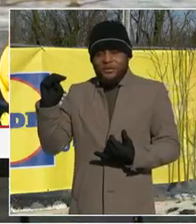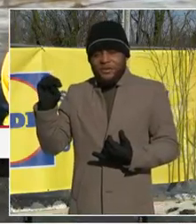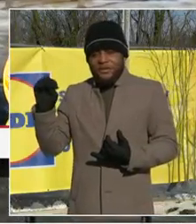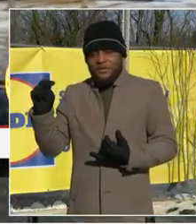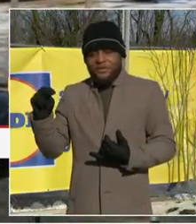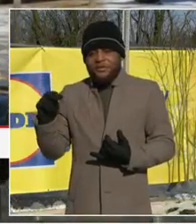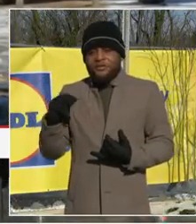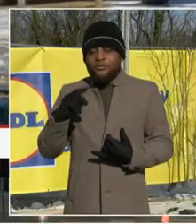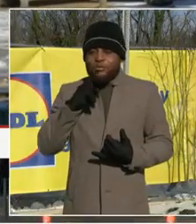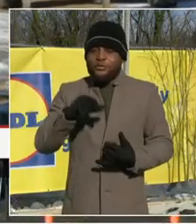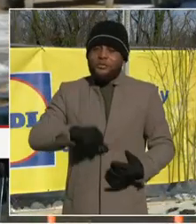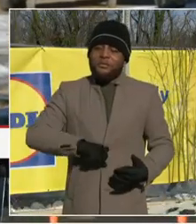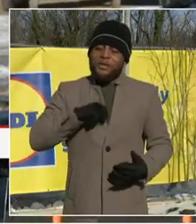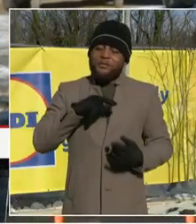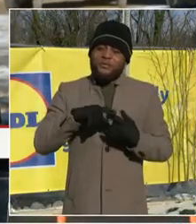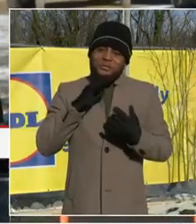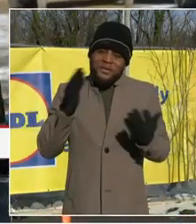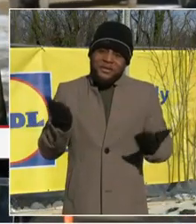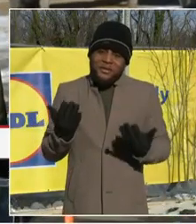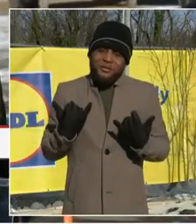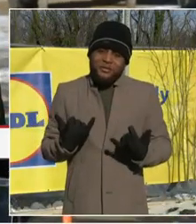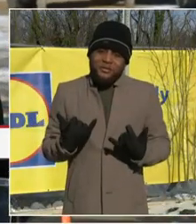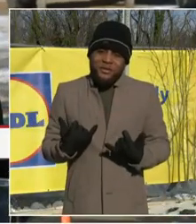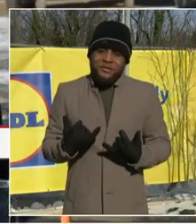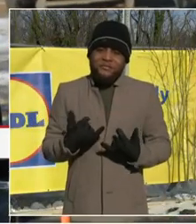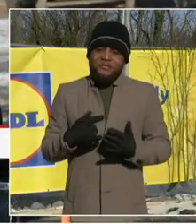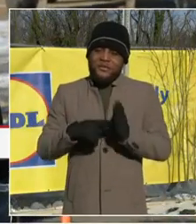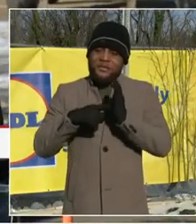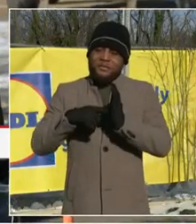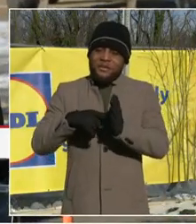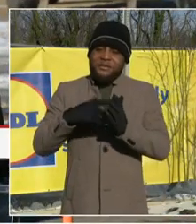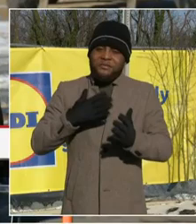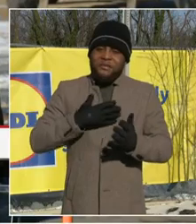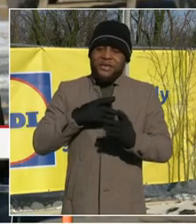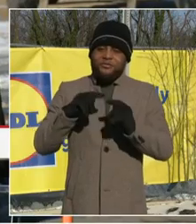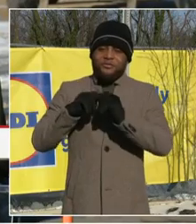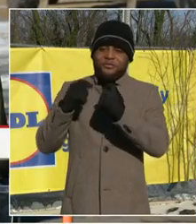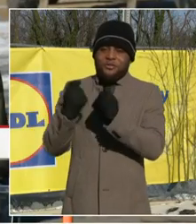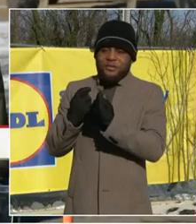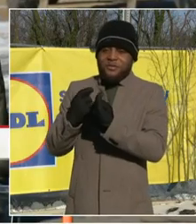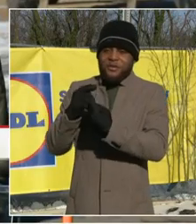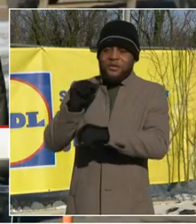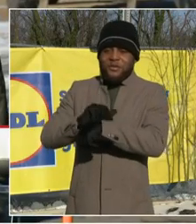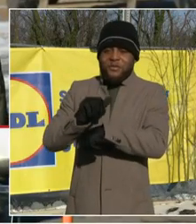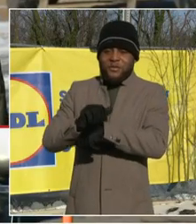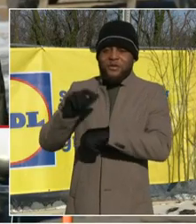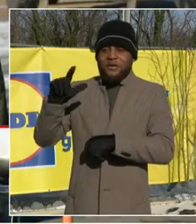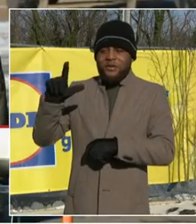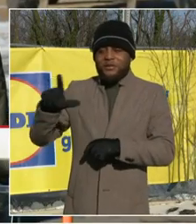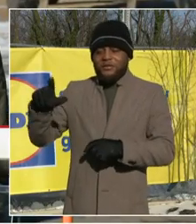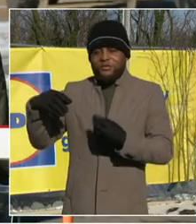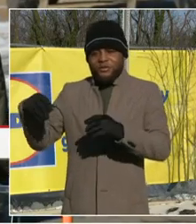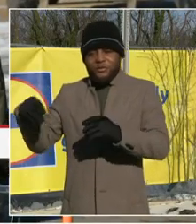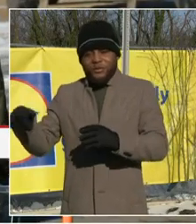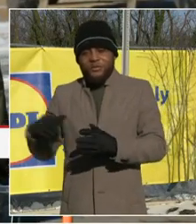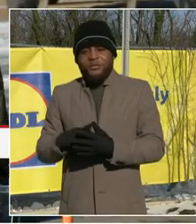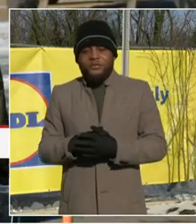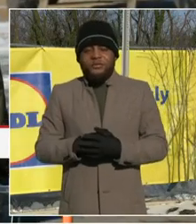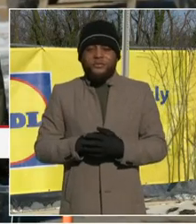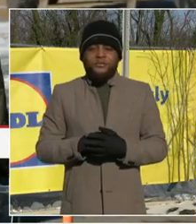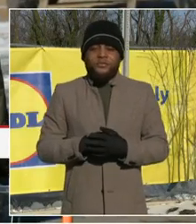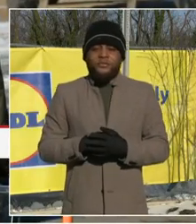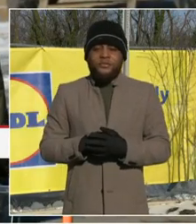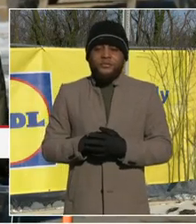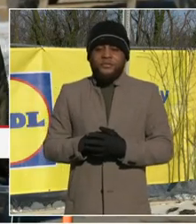today representing my colleagues at Lidl, many who have worked for years as well on this project, but the context